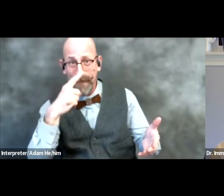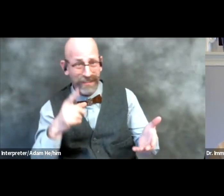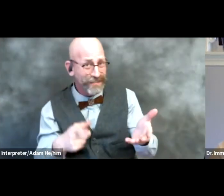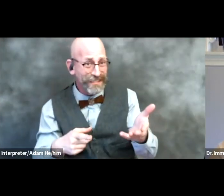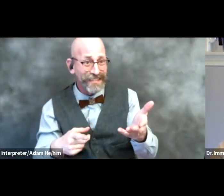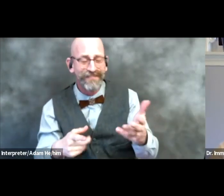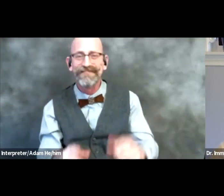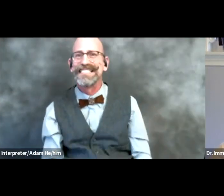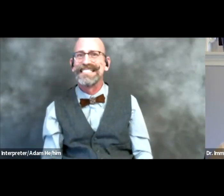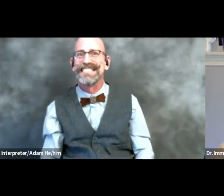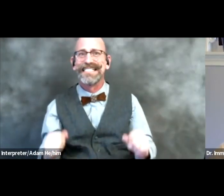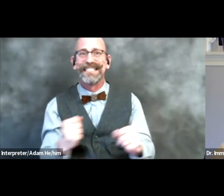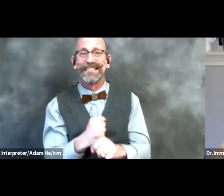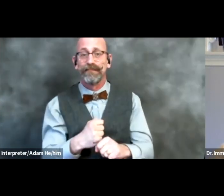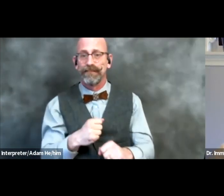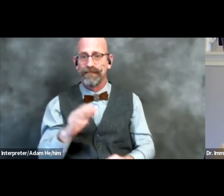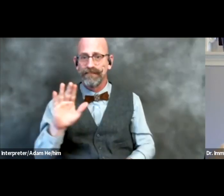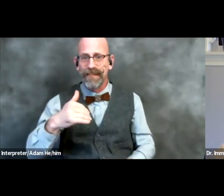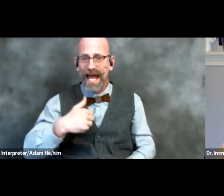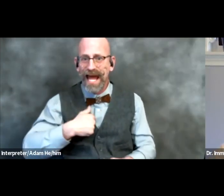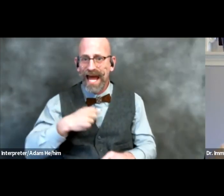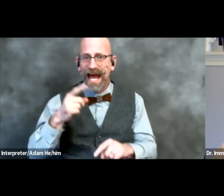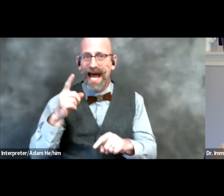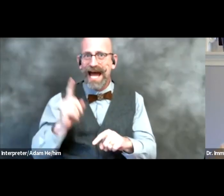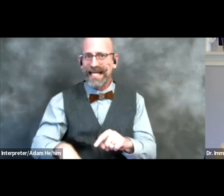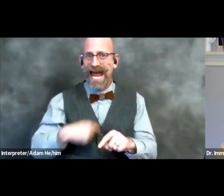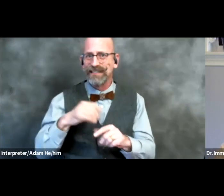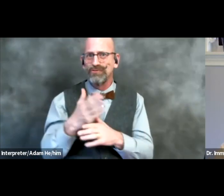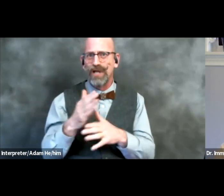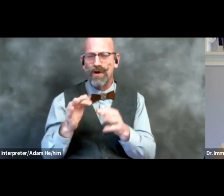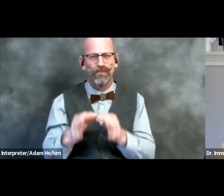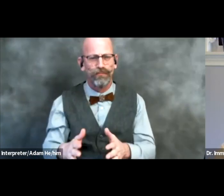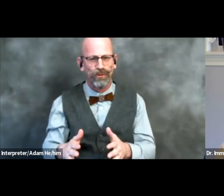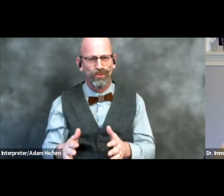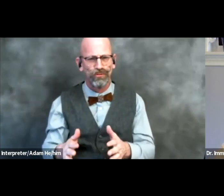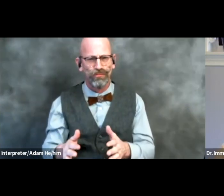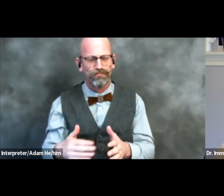I can't hear the interpreter, just so you know.